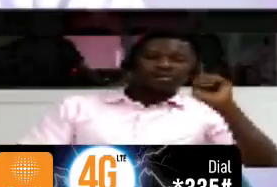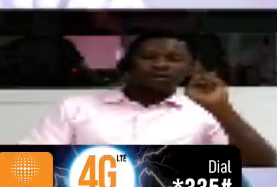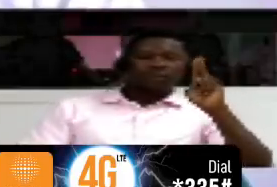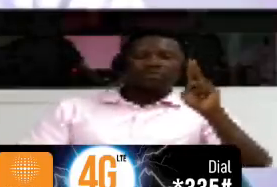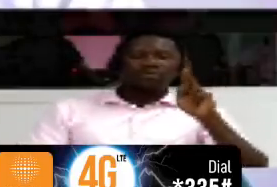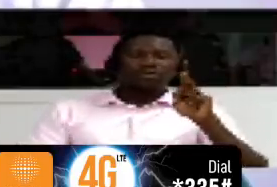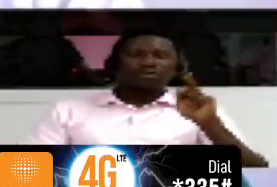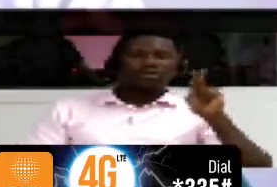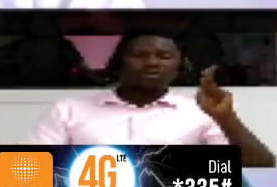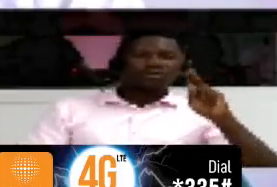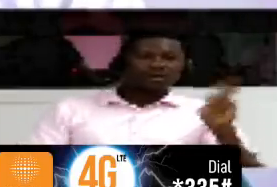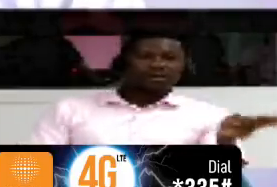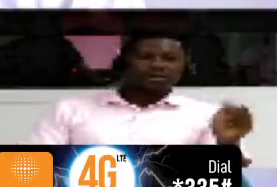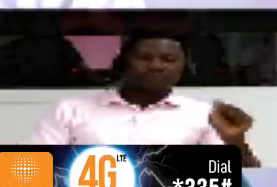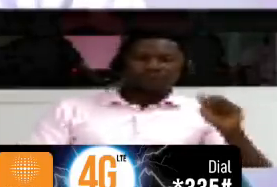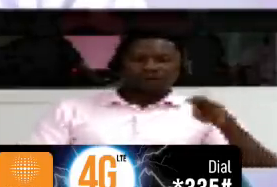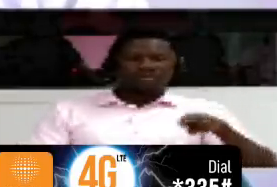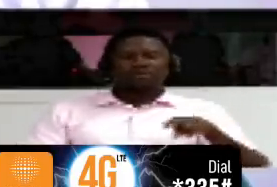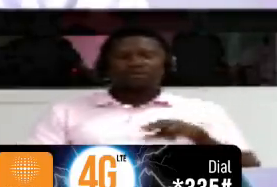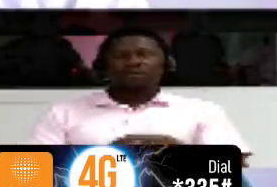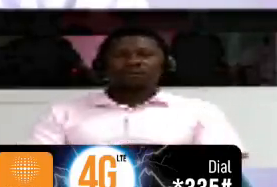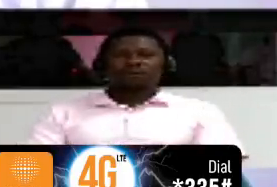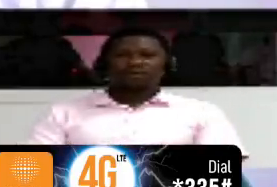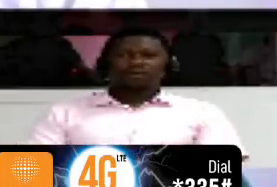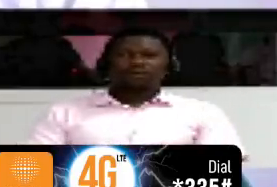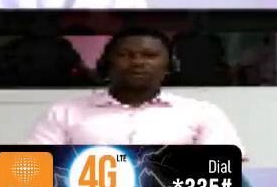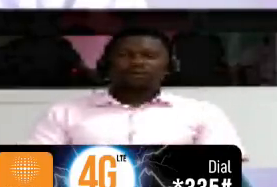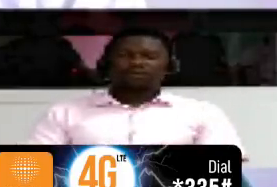president was Aliou Kan.